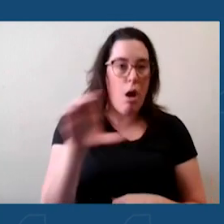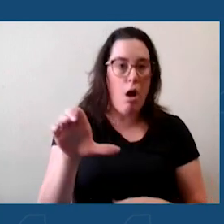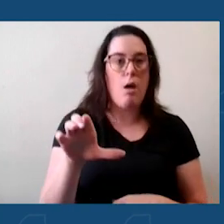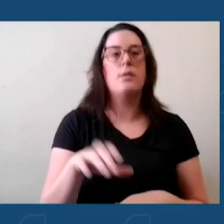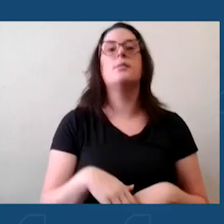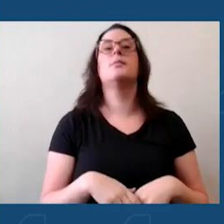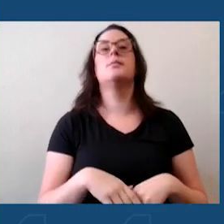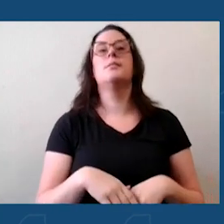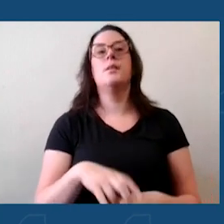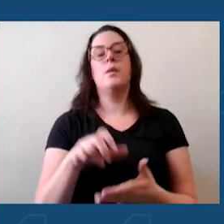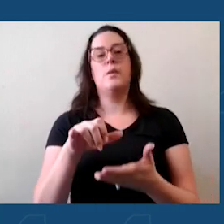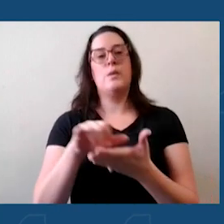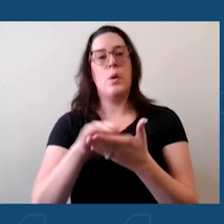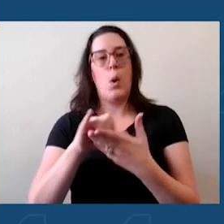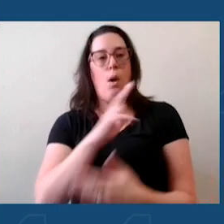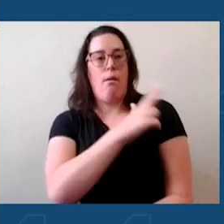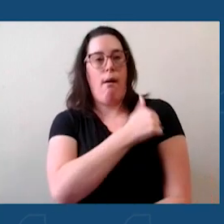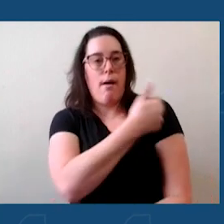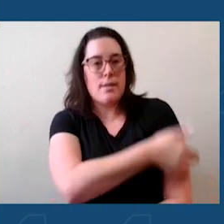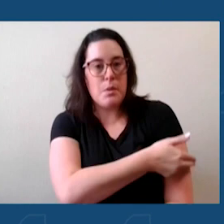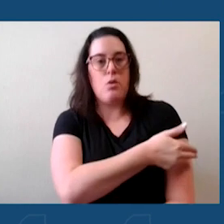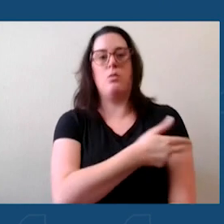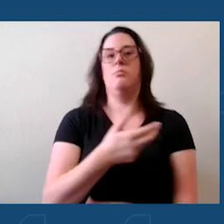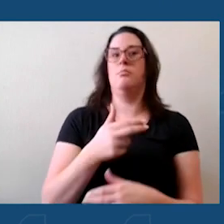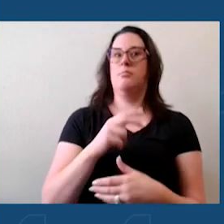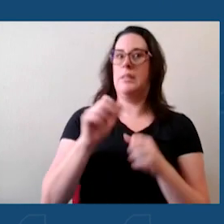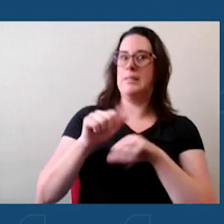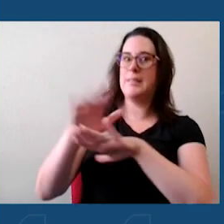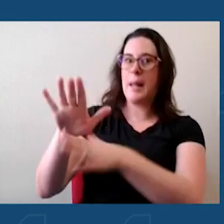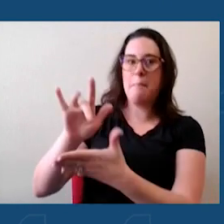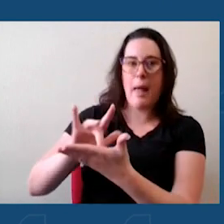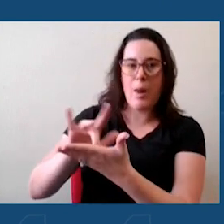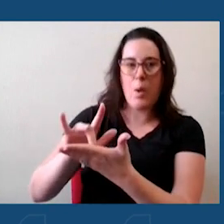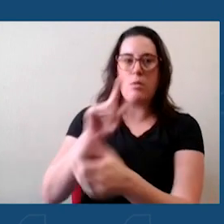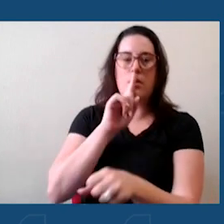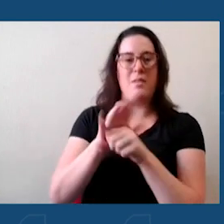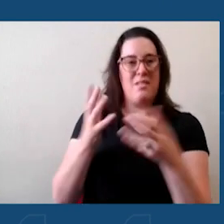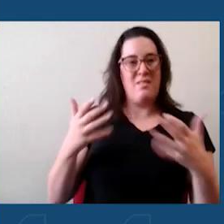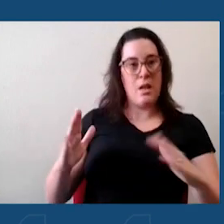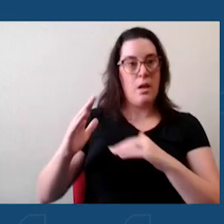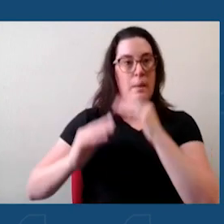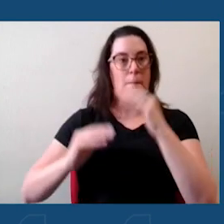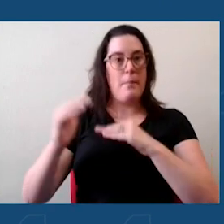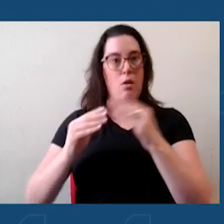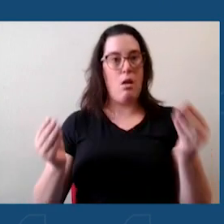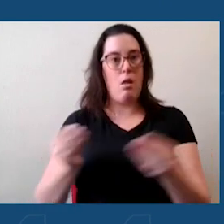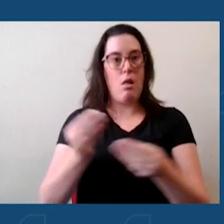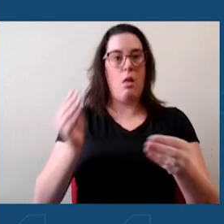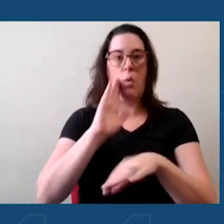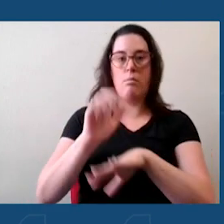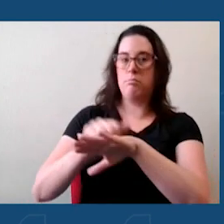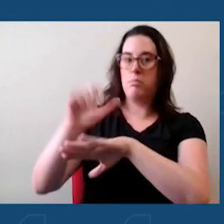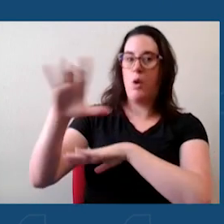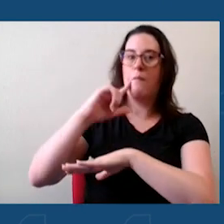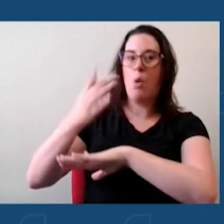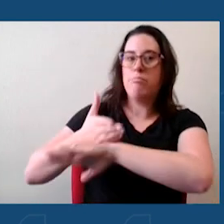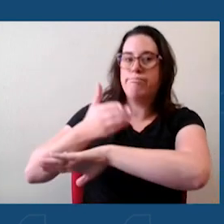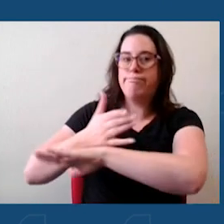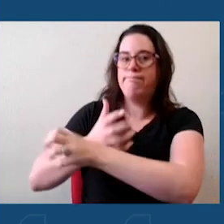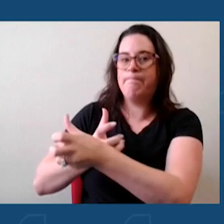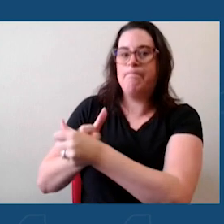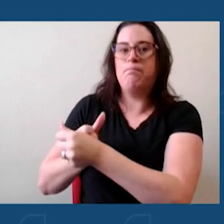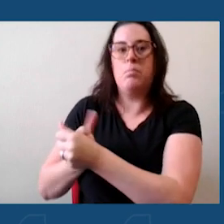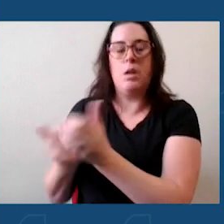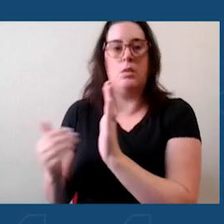Association are sending medical supplies, so we've got that commitment. And the building trades will be supporting our rebuilding efforts as well. So I just want everybody to know